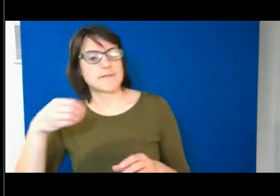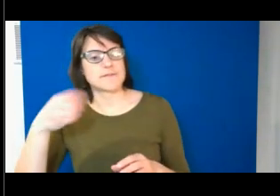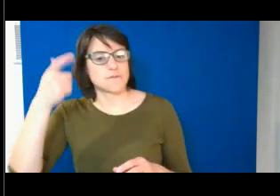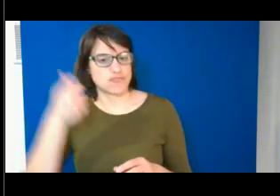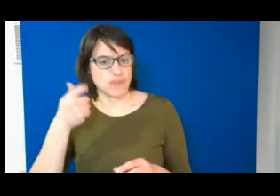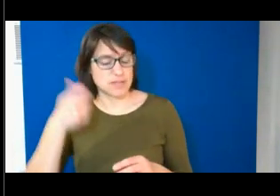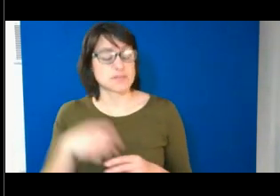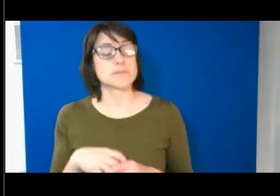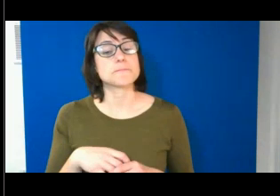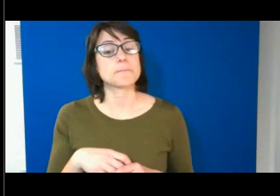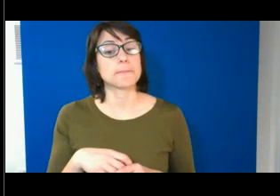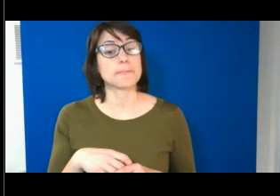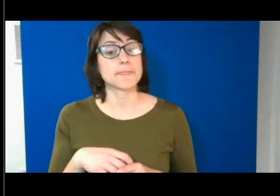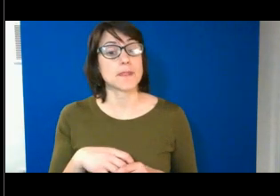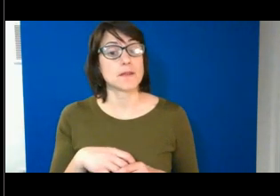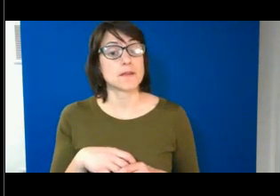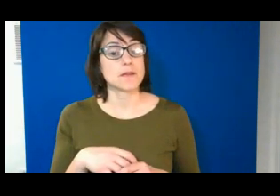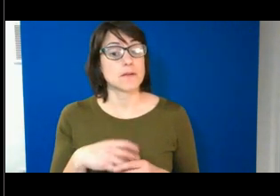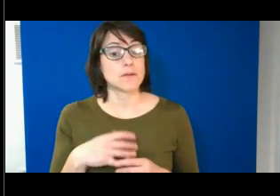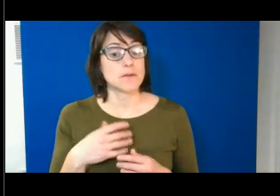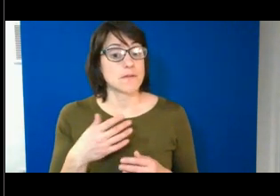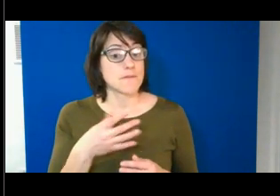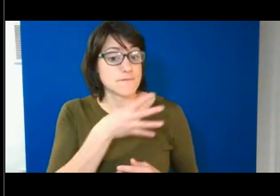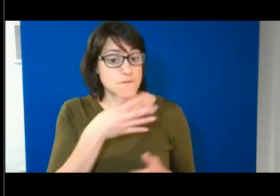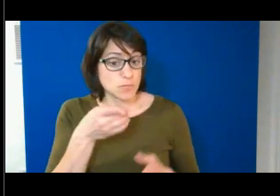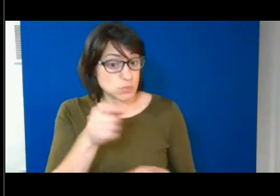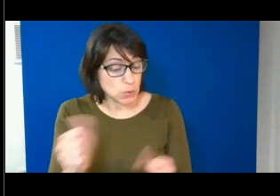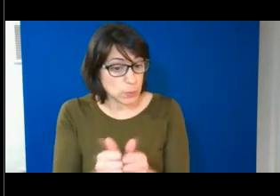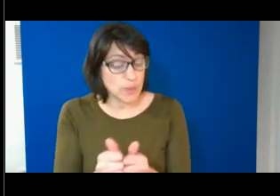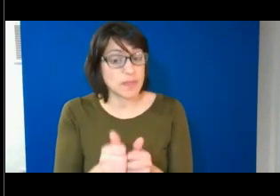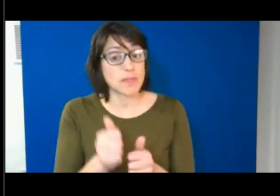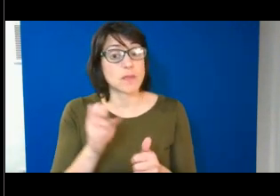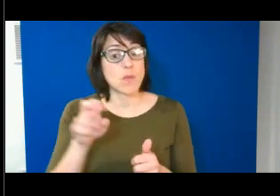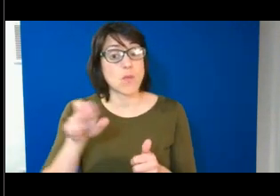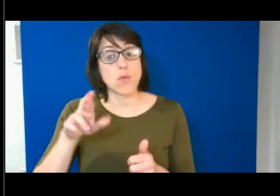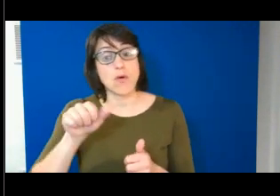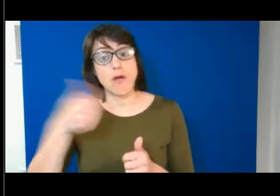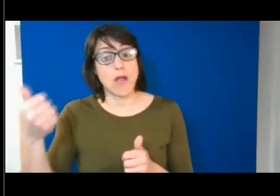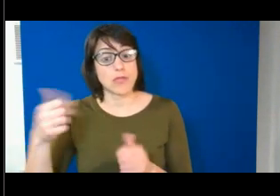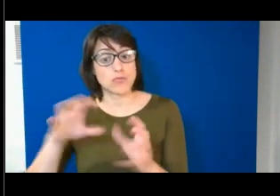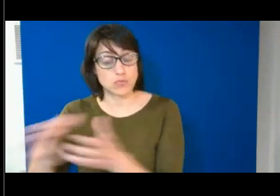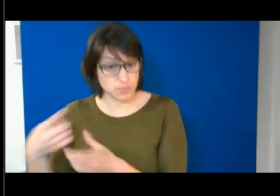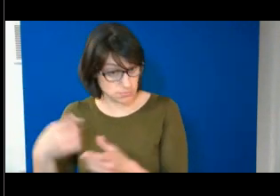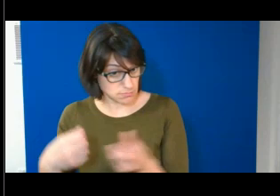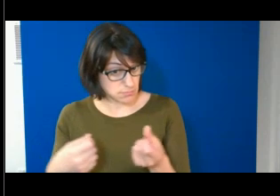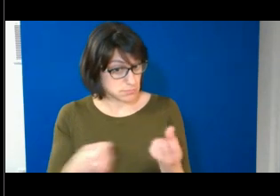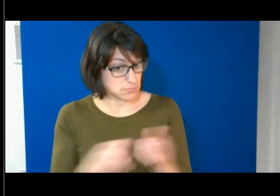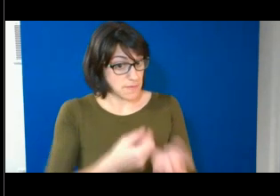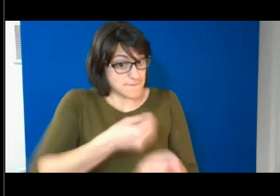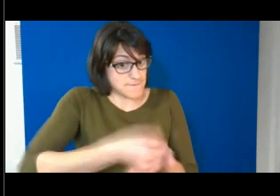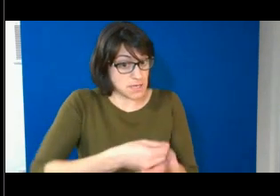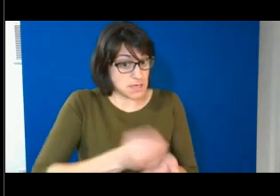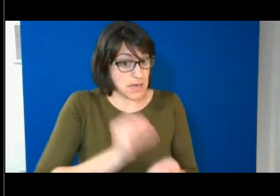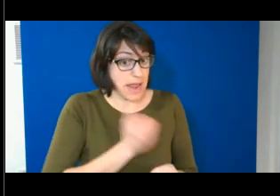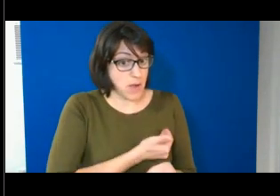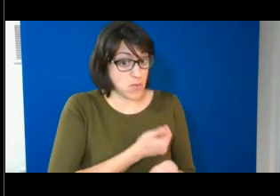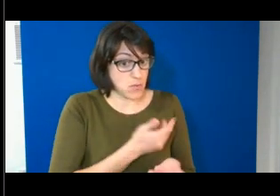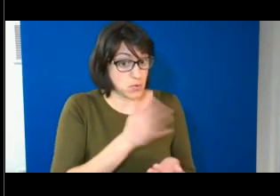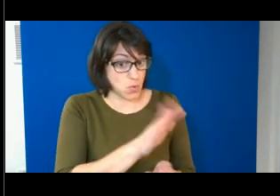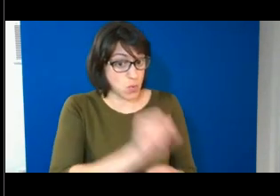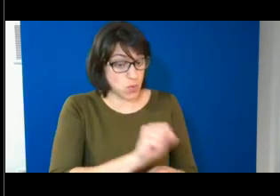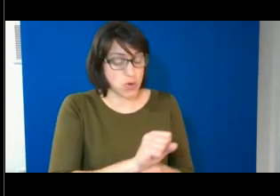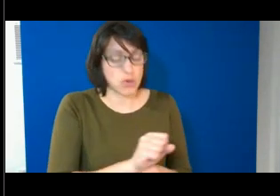the tarping, do they fund your work to develop these technologies or any of the process? Do they fund it? No, they're